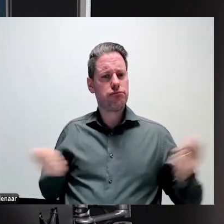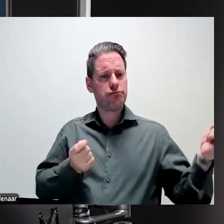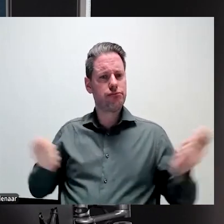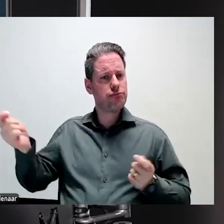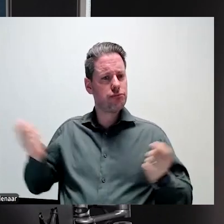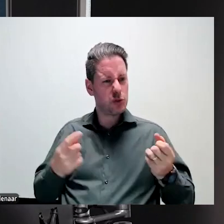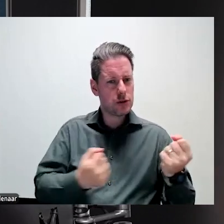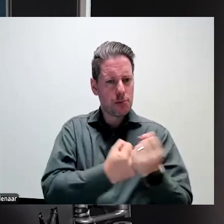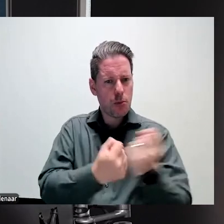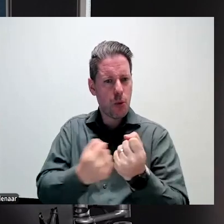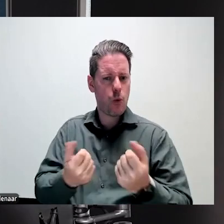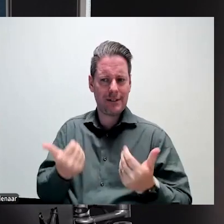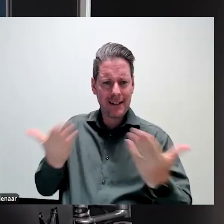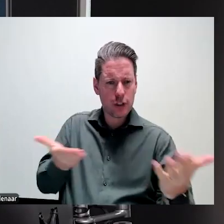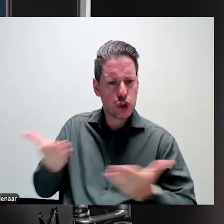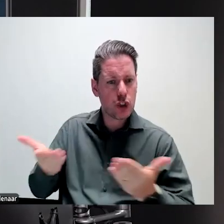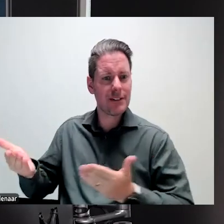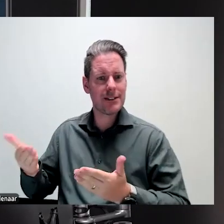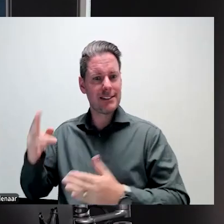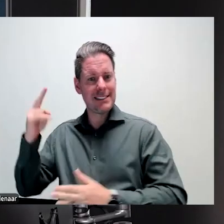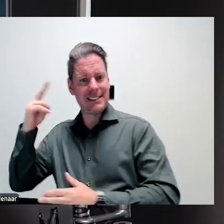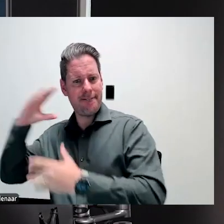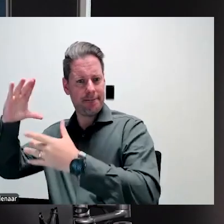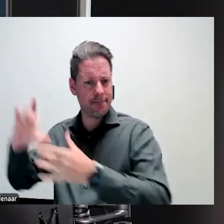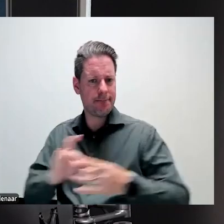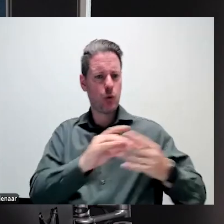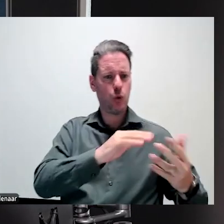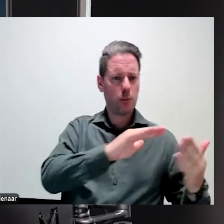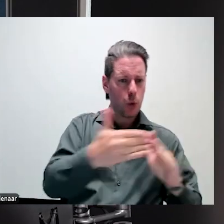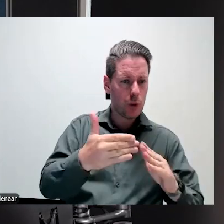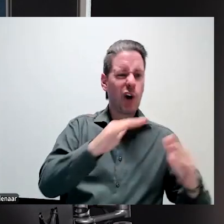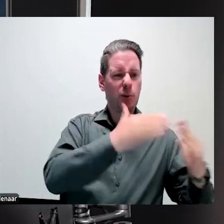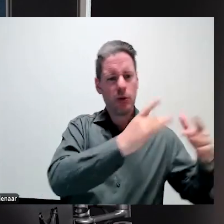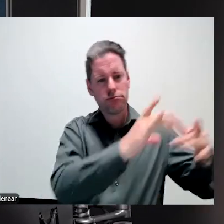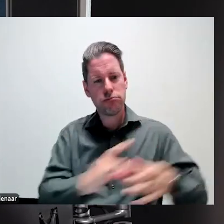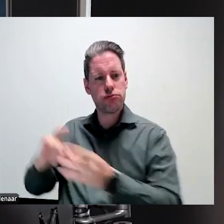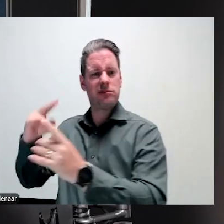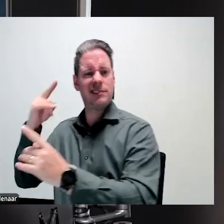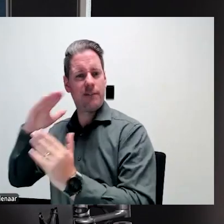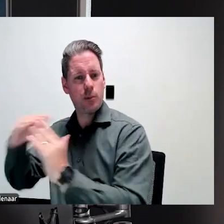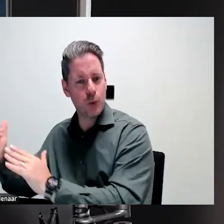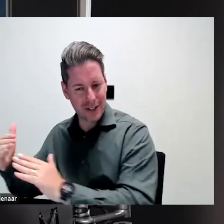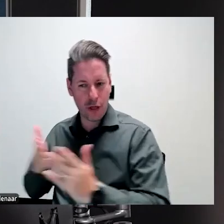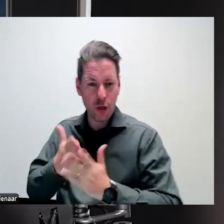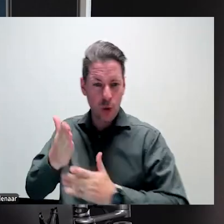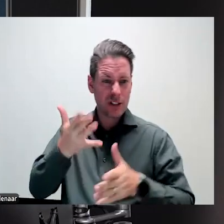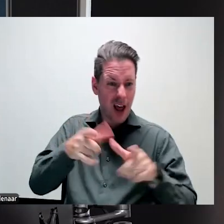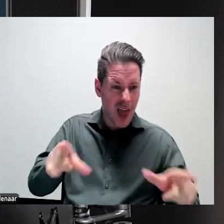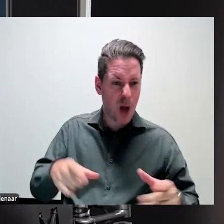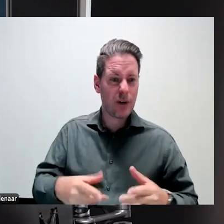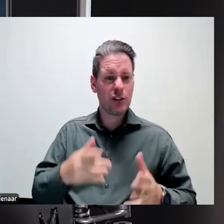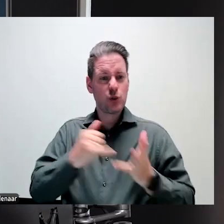the mainstream and the mainstream to the deaf community through our sign language classes, through deaf awareness training, through our social media campaigns,